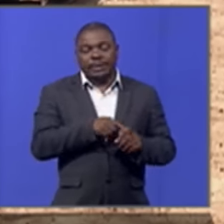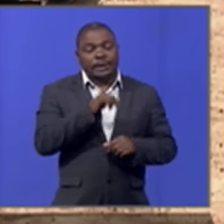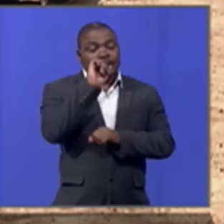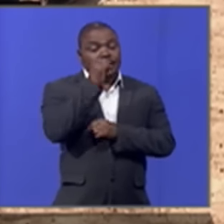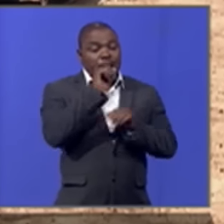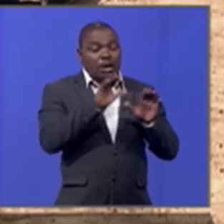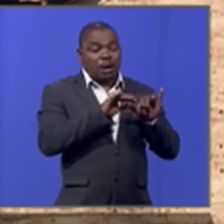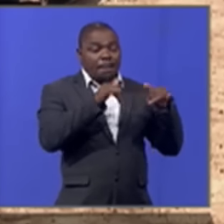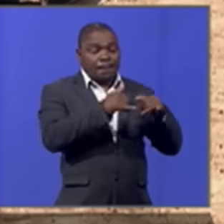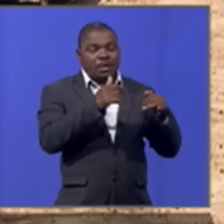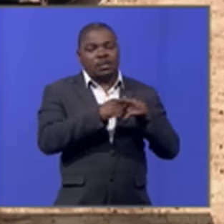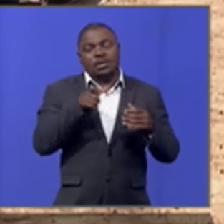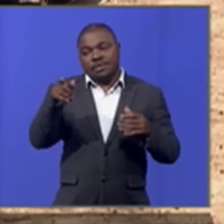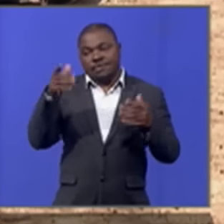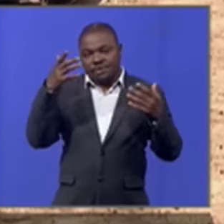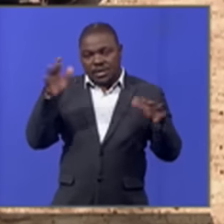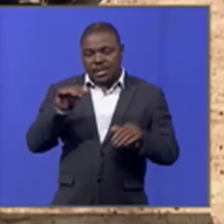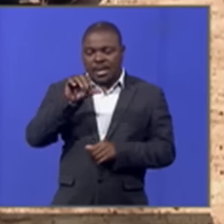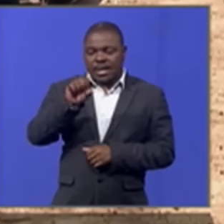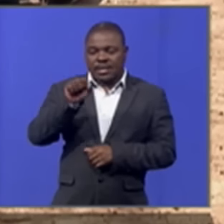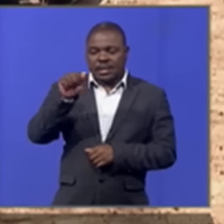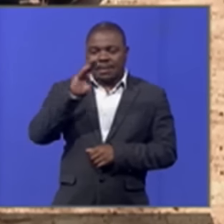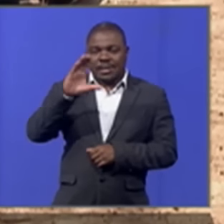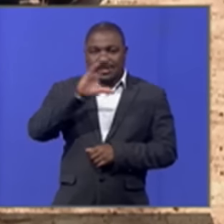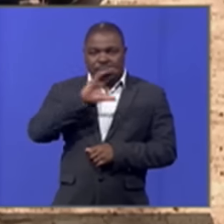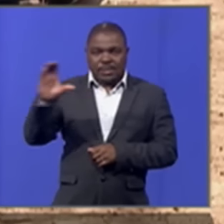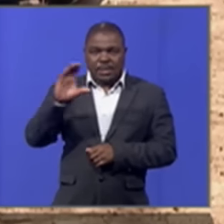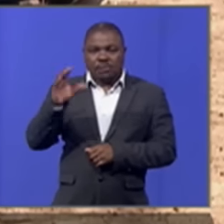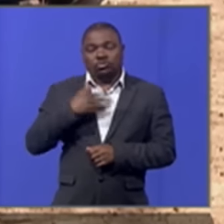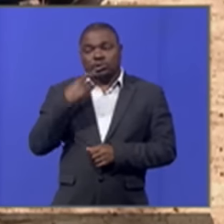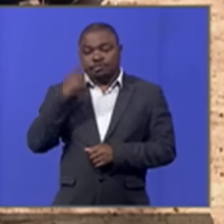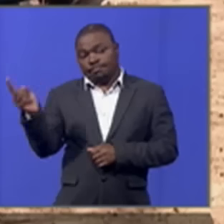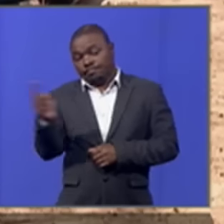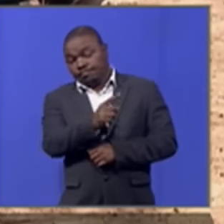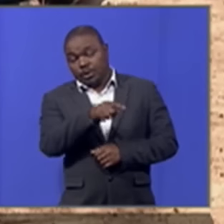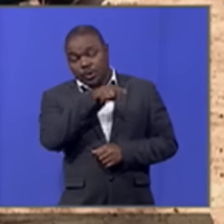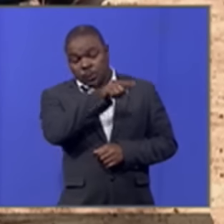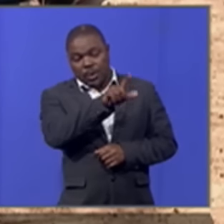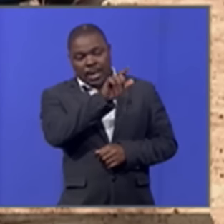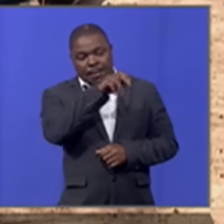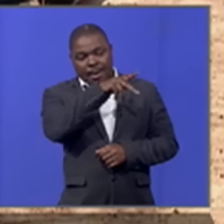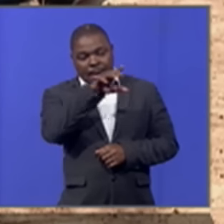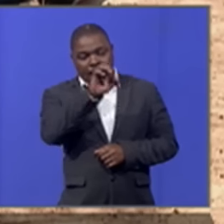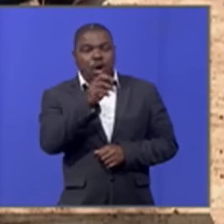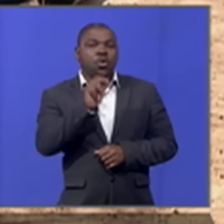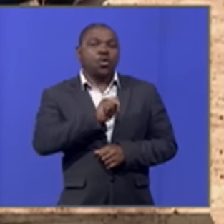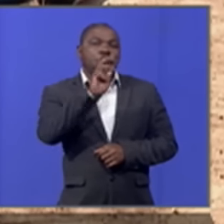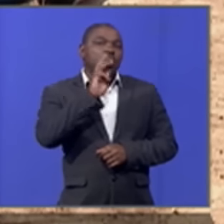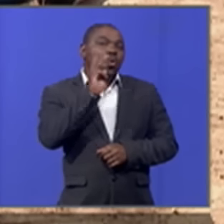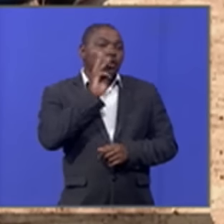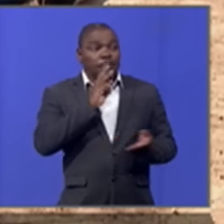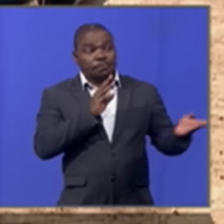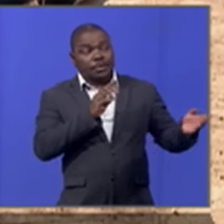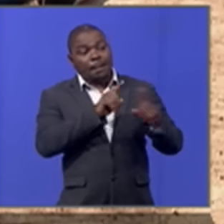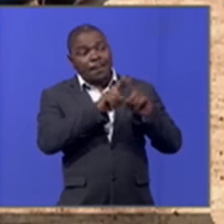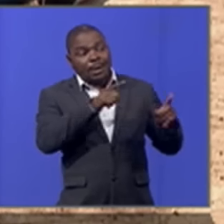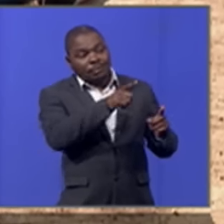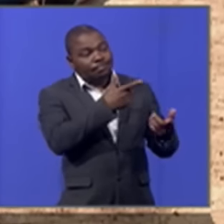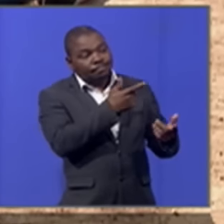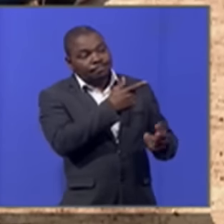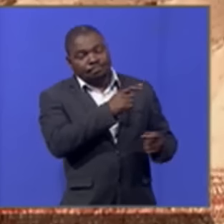konosetsa projeke se rometse ba dikgang tsa SABC kwa Lepelle Northern Water mme Lepelle Northern Water ga ise